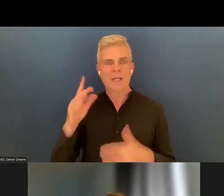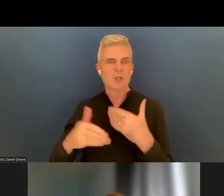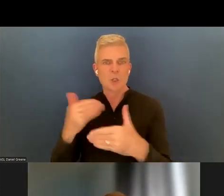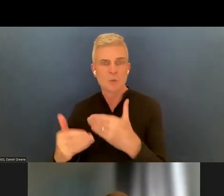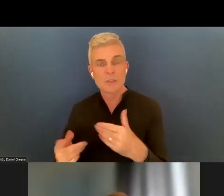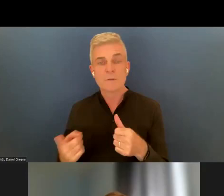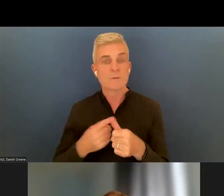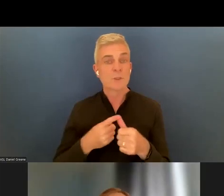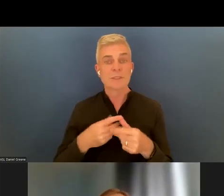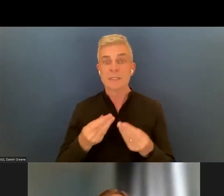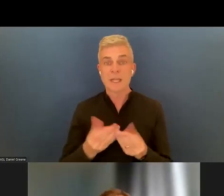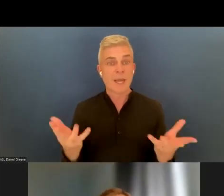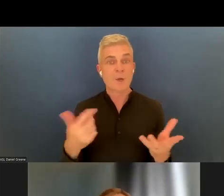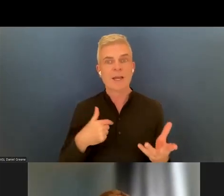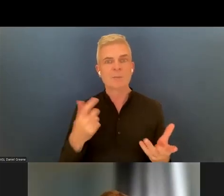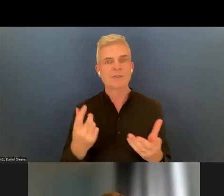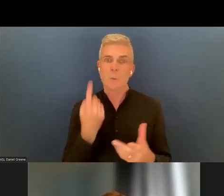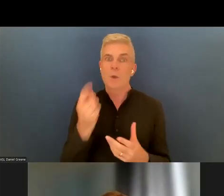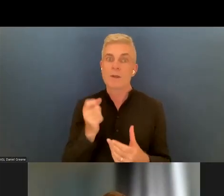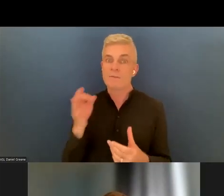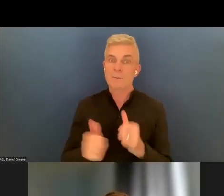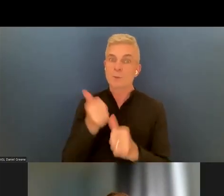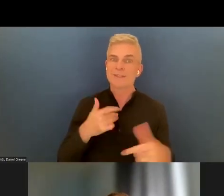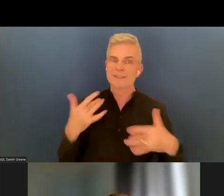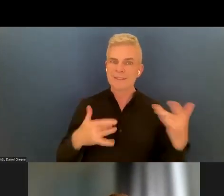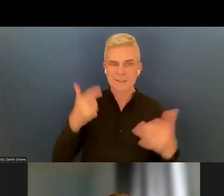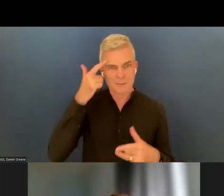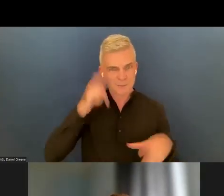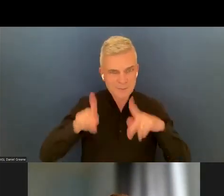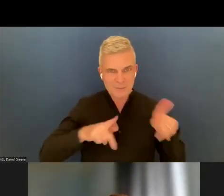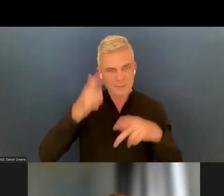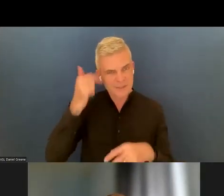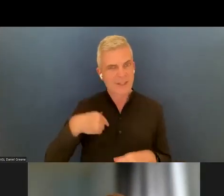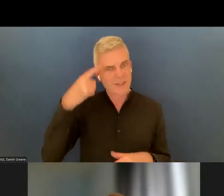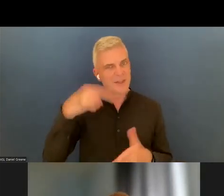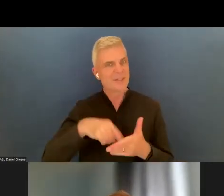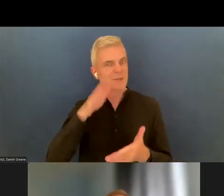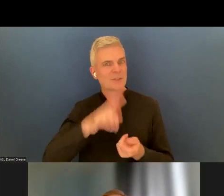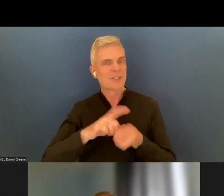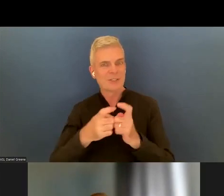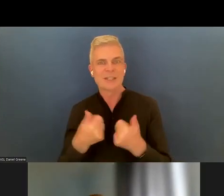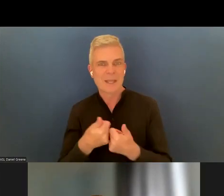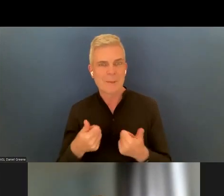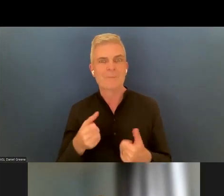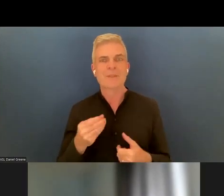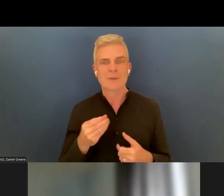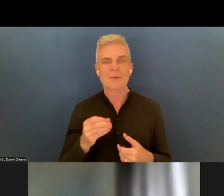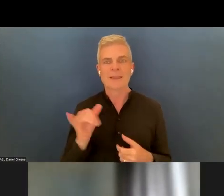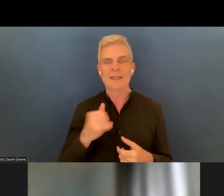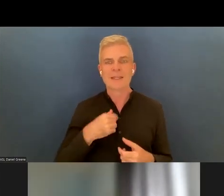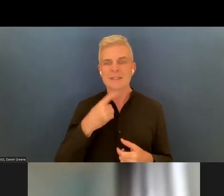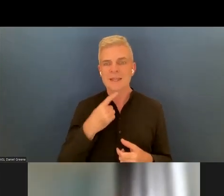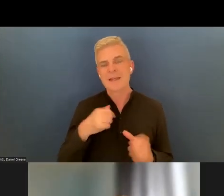I was one of the most excited people because I was like, this is a game changer. So I can only imagine how, like I said, how that would have changed